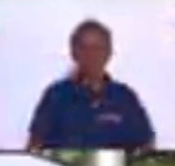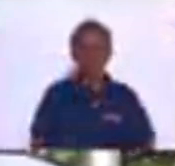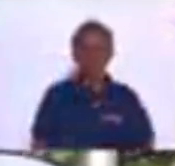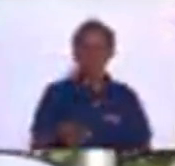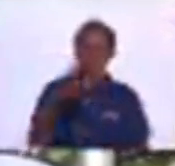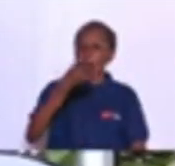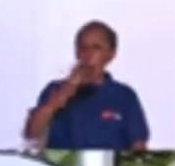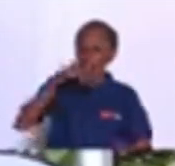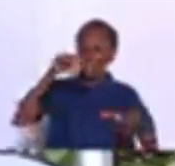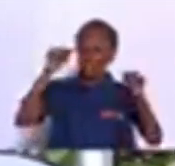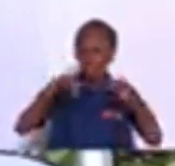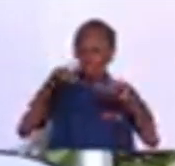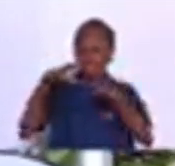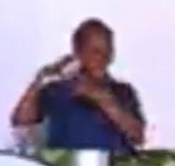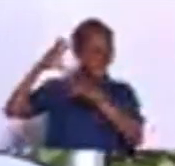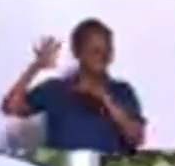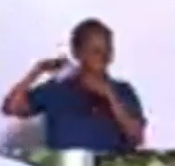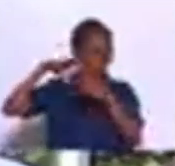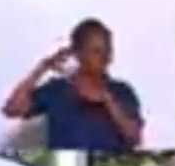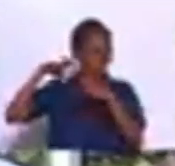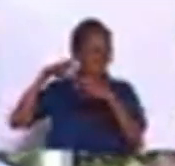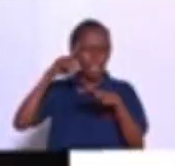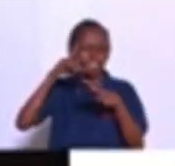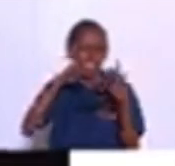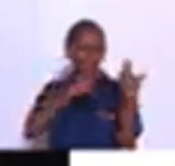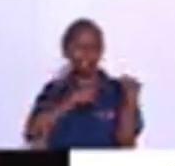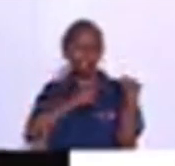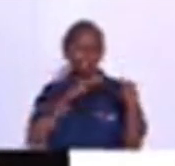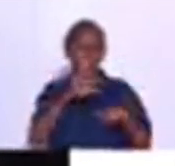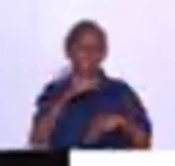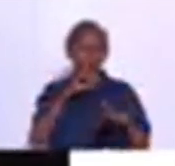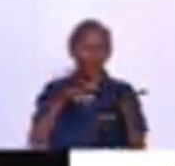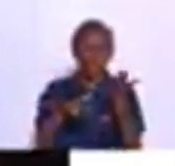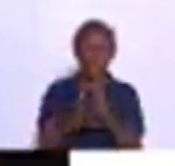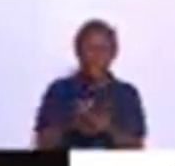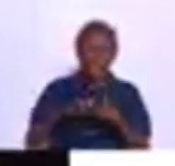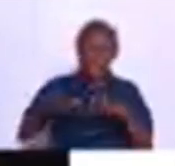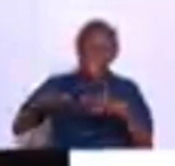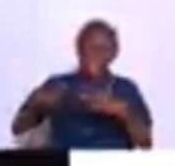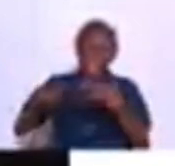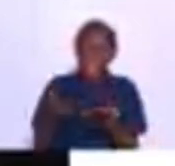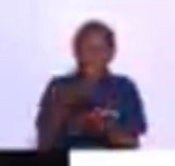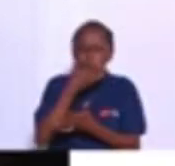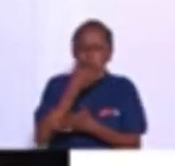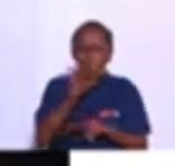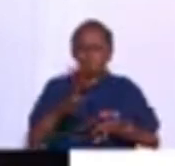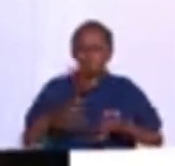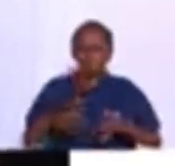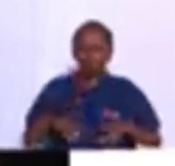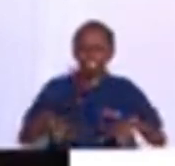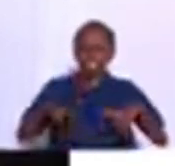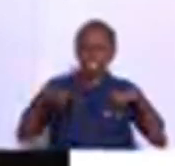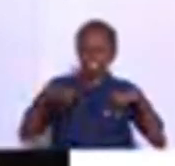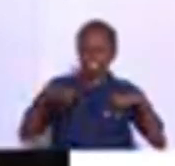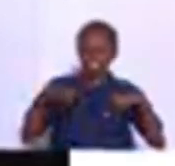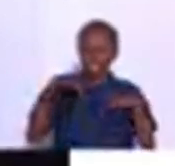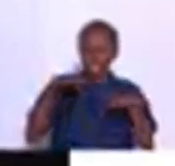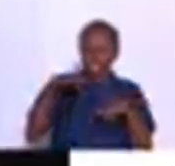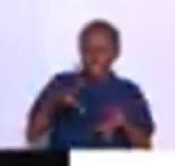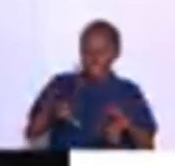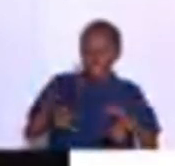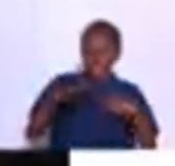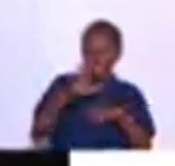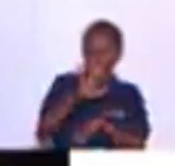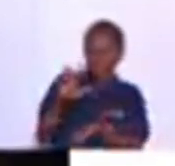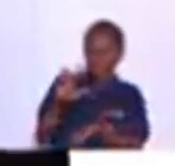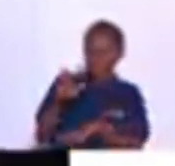Men today are confused about what their roles are and how best to live their lives.